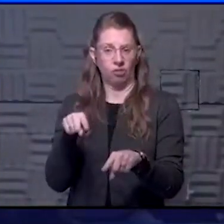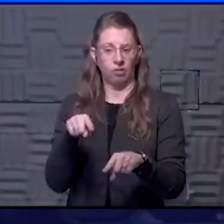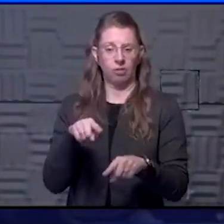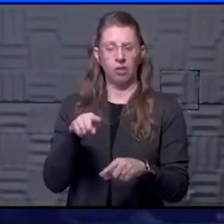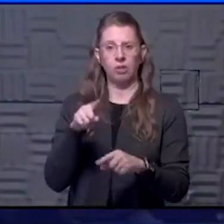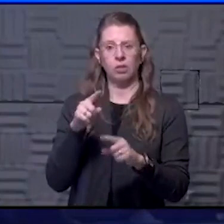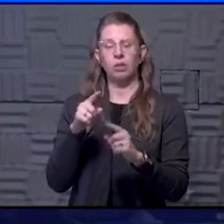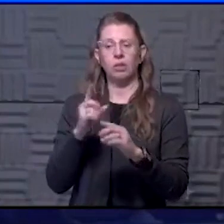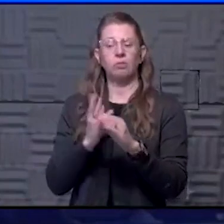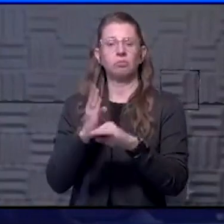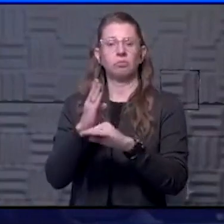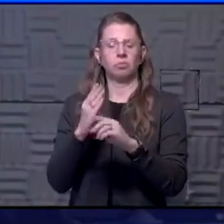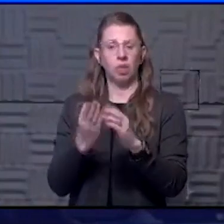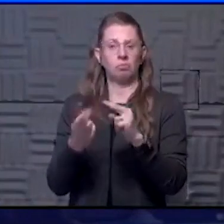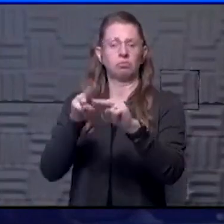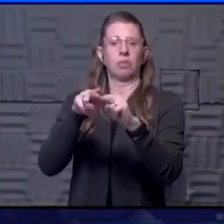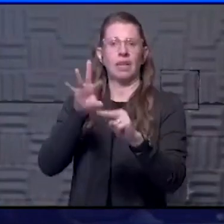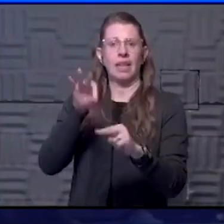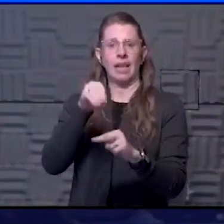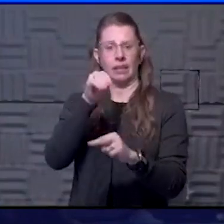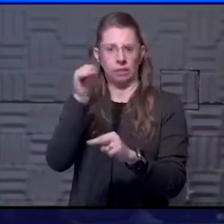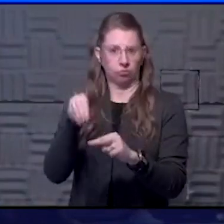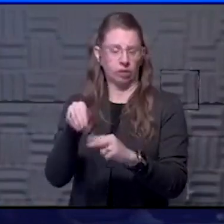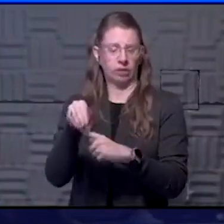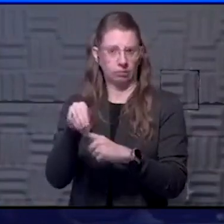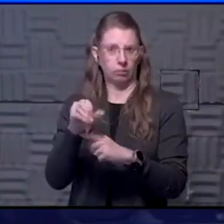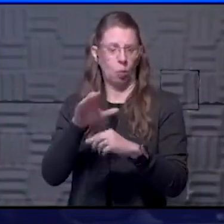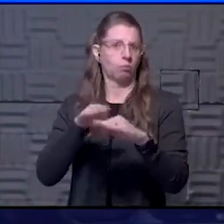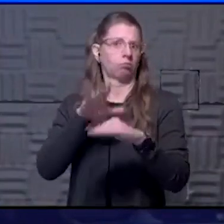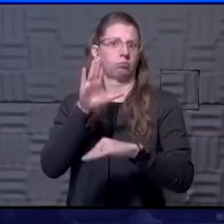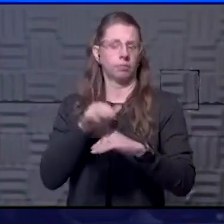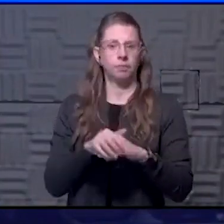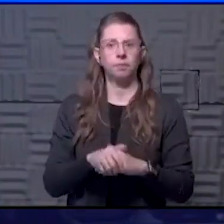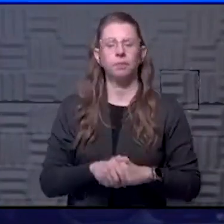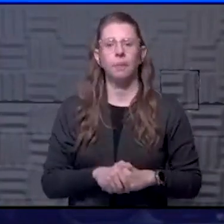about 90+%. And as far as the